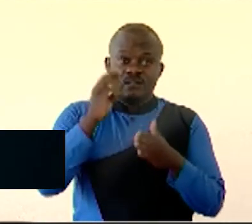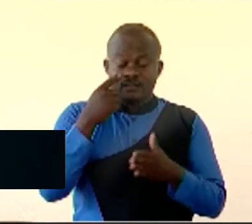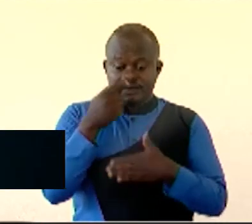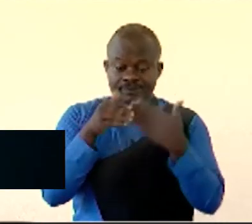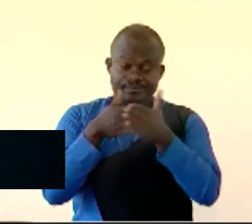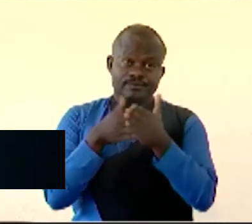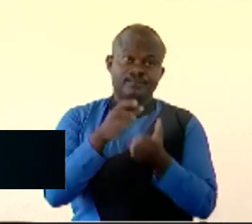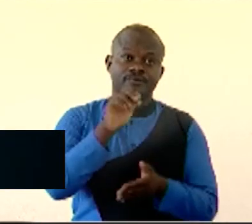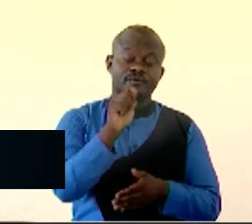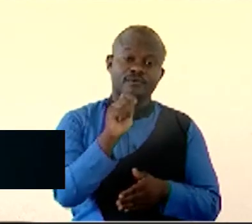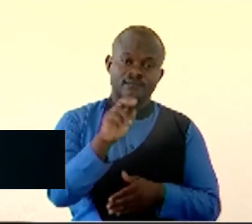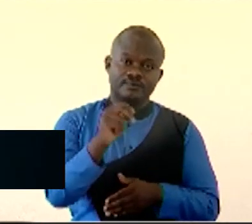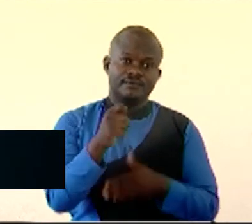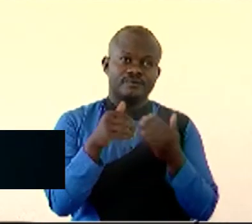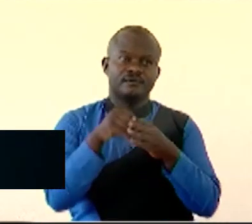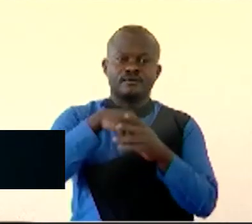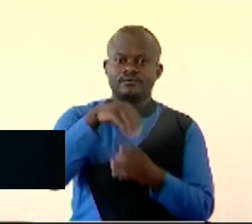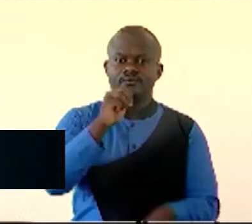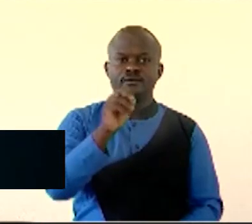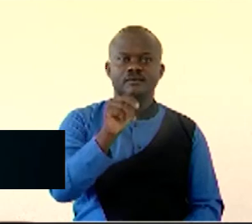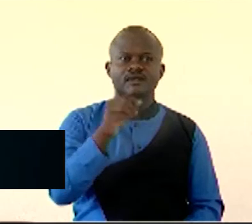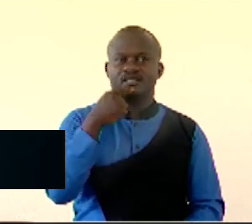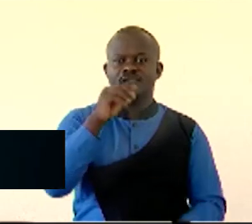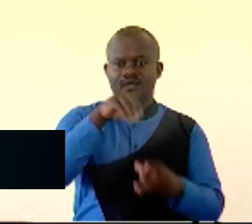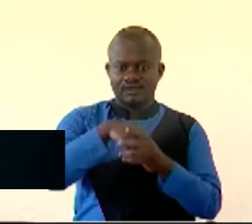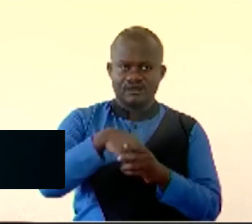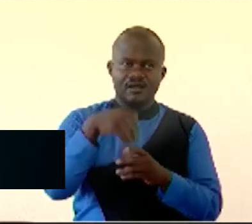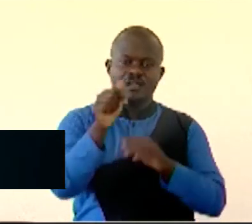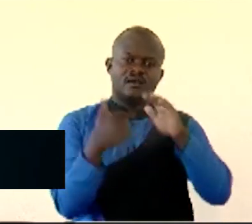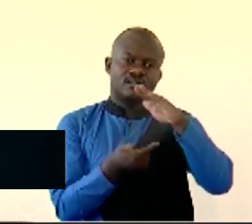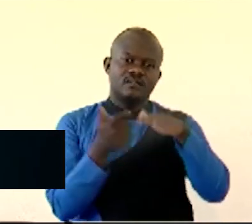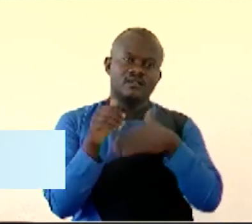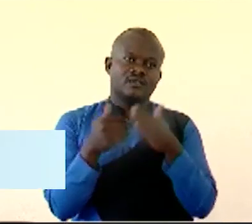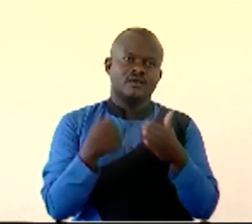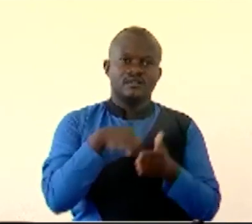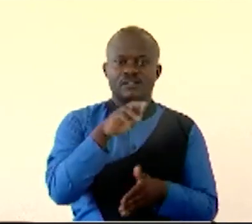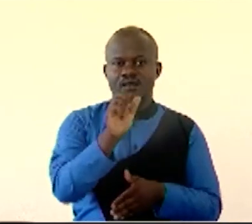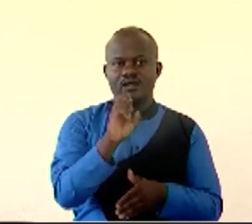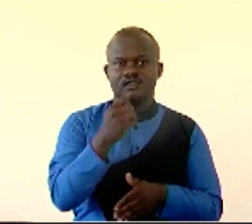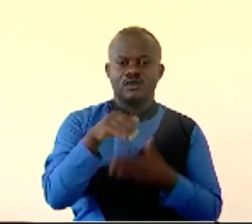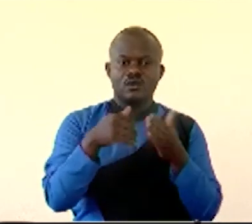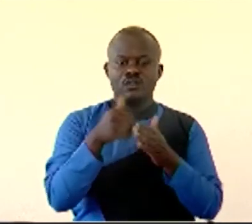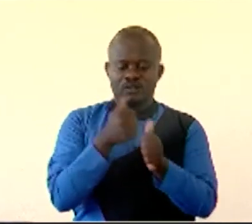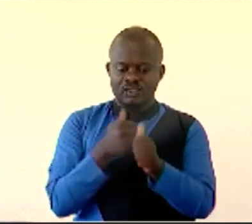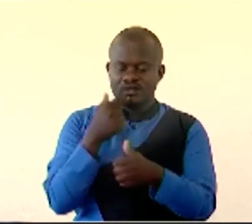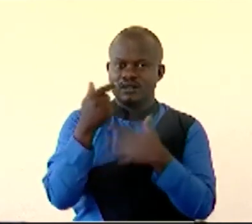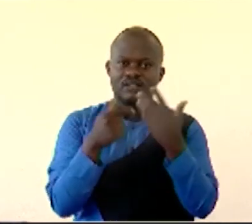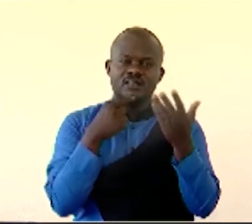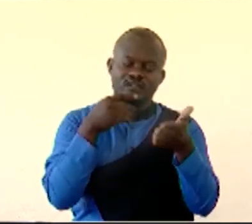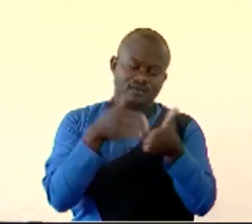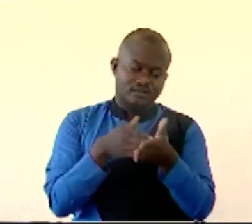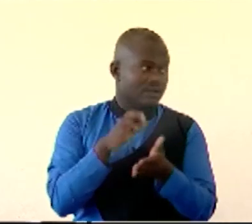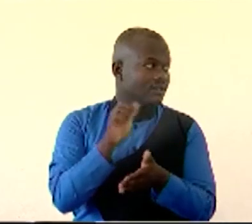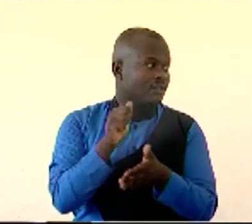limiting reagent in the production of ammonia in that situation, in the reaction we have. Which one is the limiting